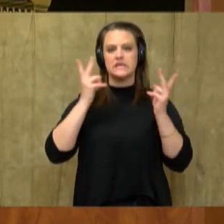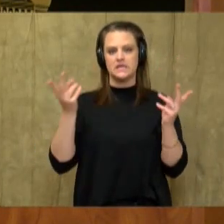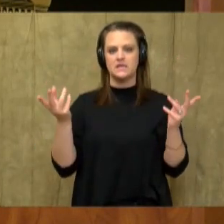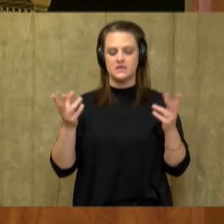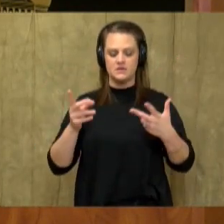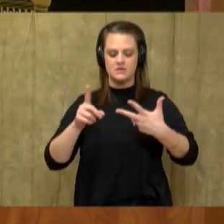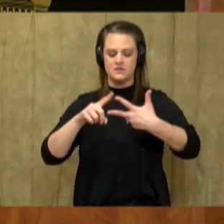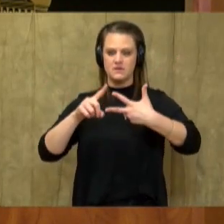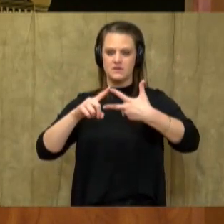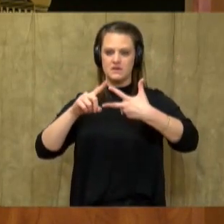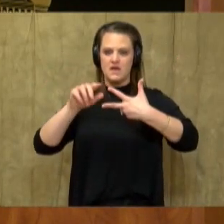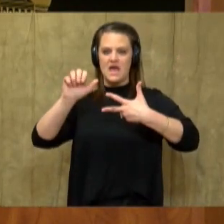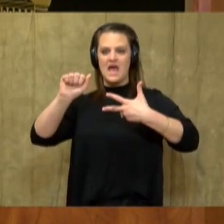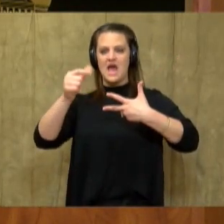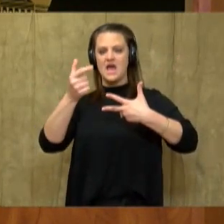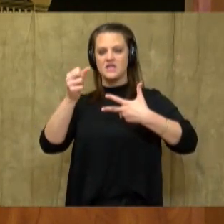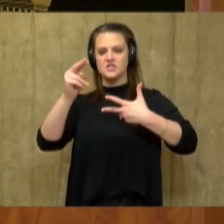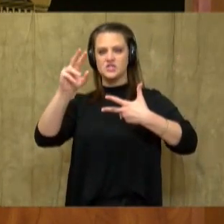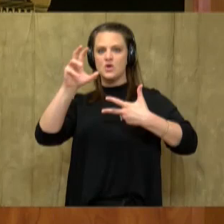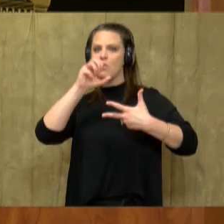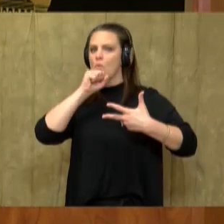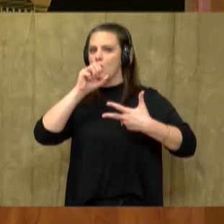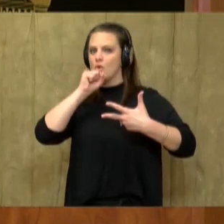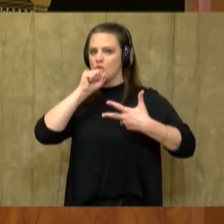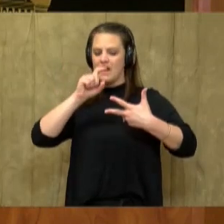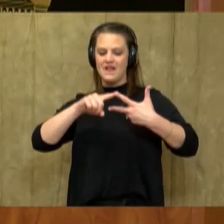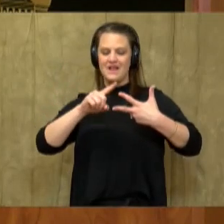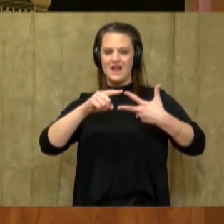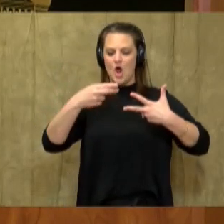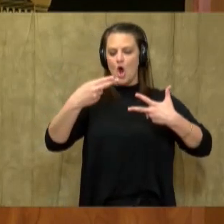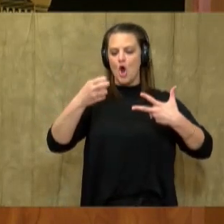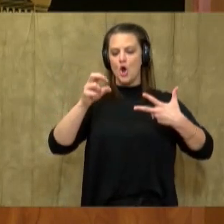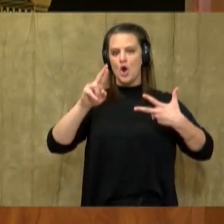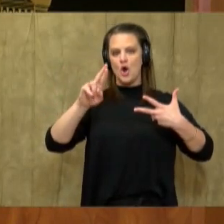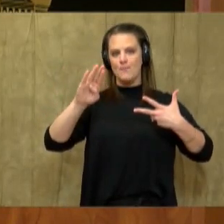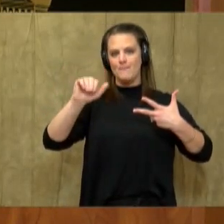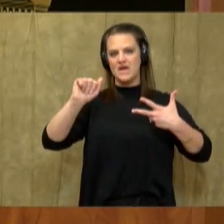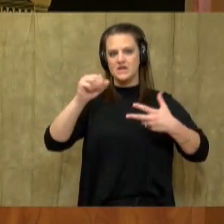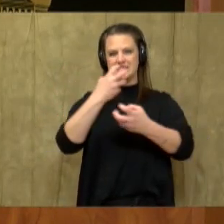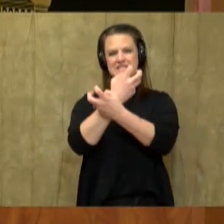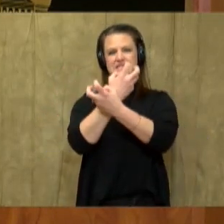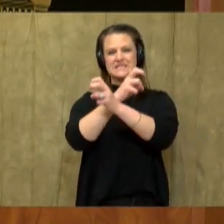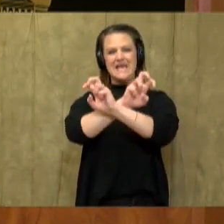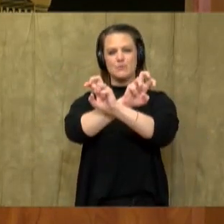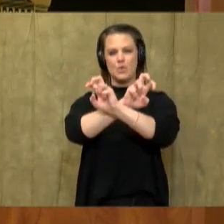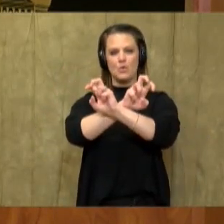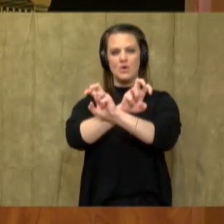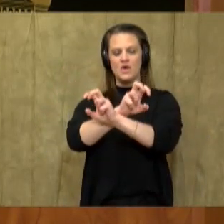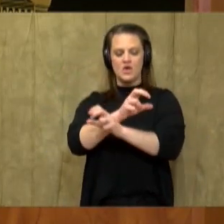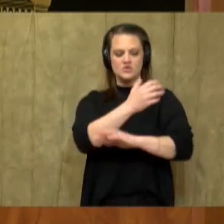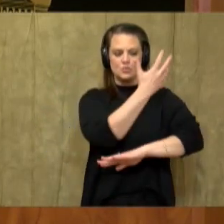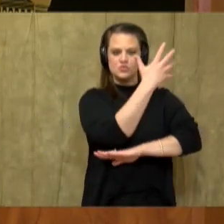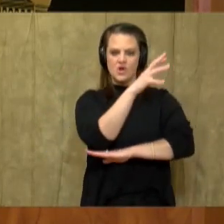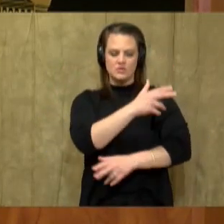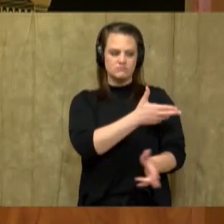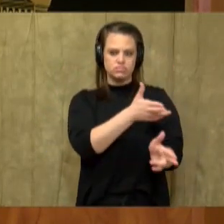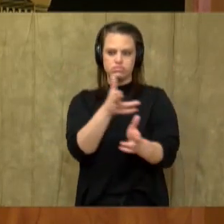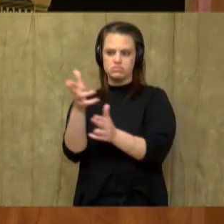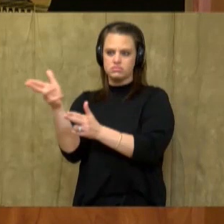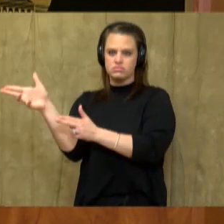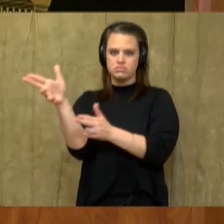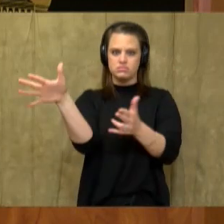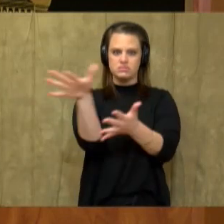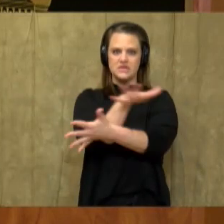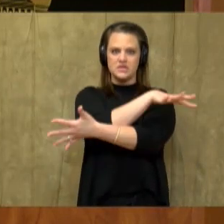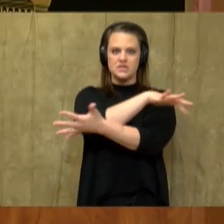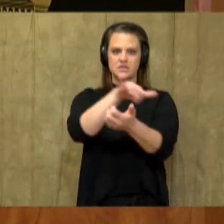was. Agent Orange, the top left, is a herbicide. It's a chemical which we would spray over jungles and destroy the trees and